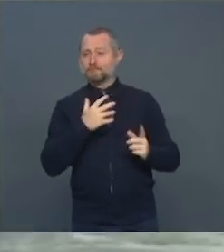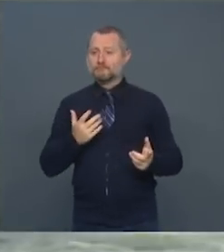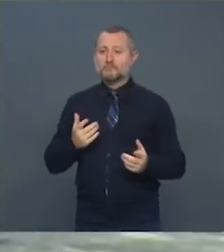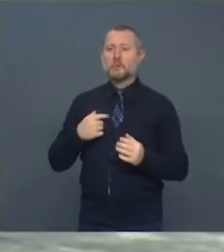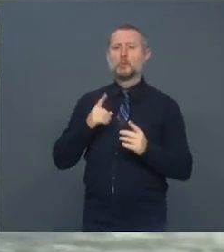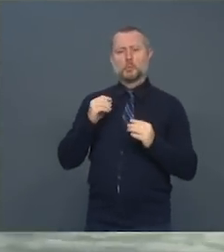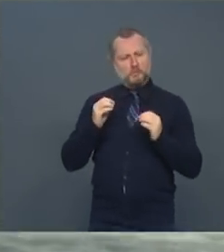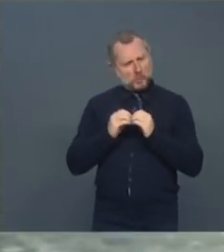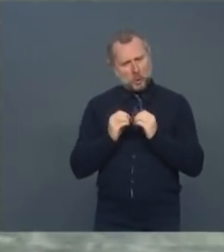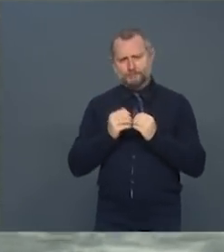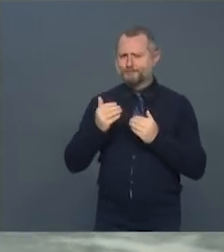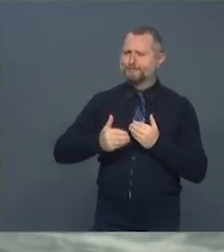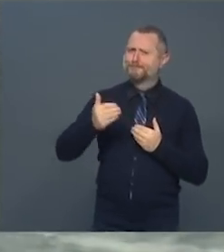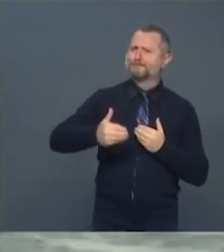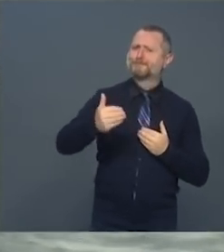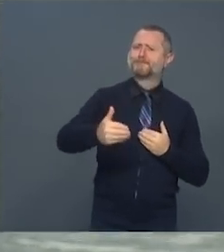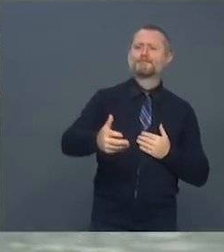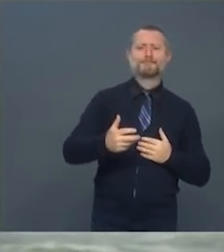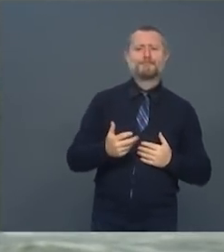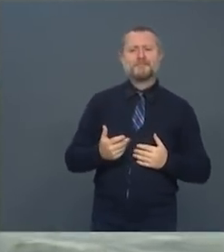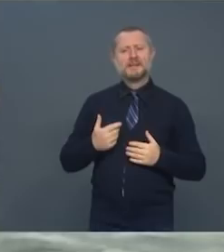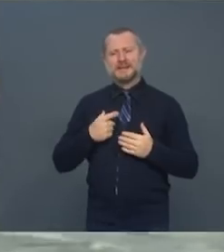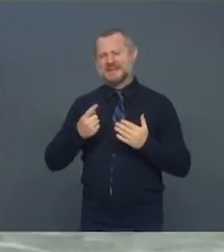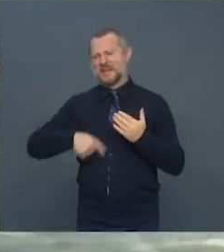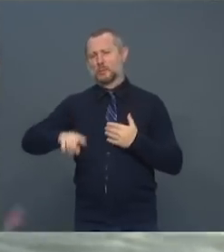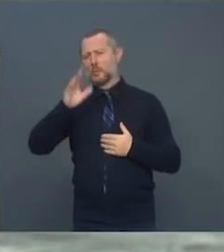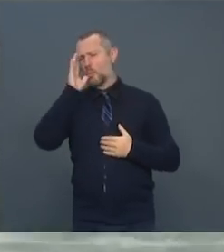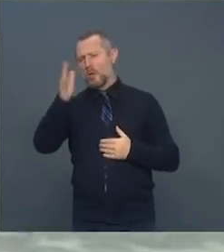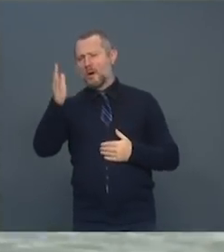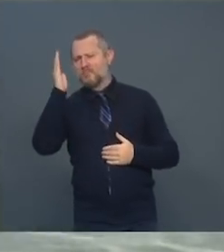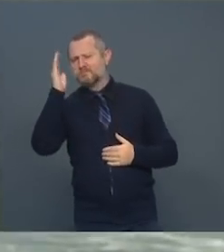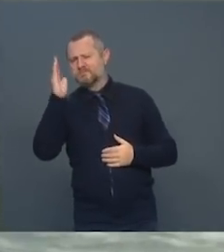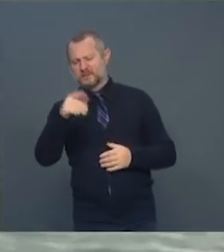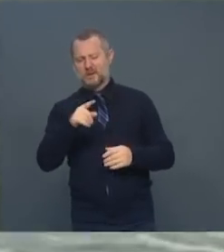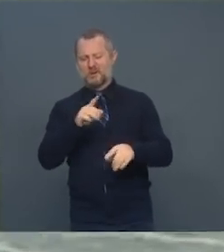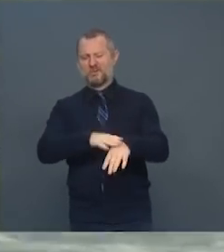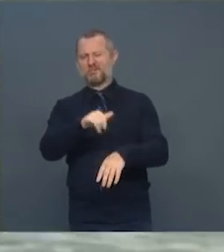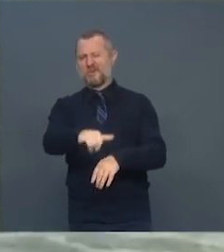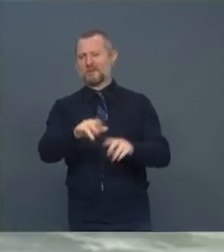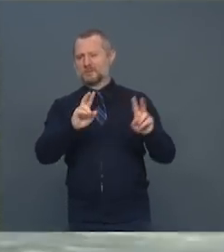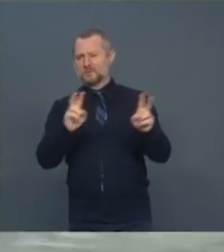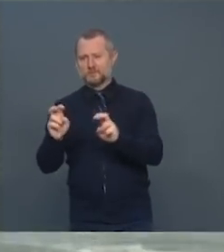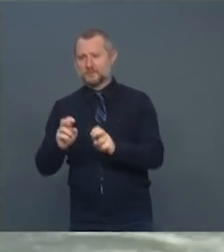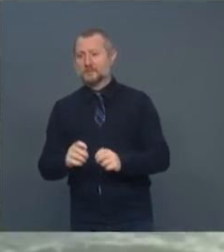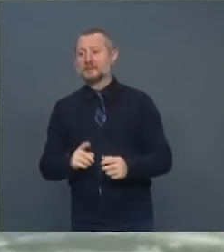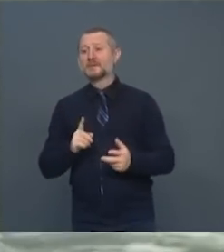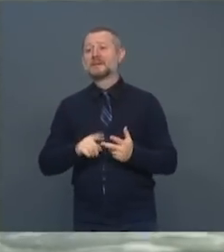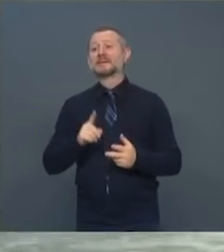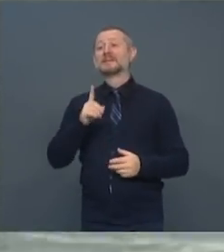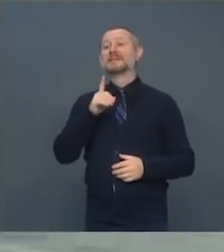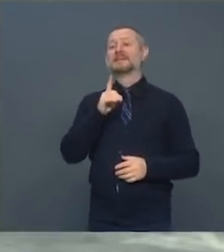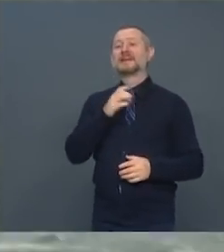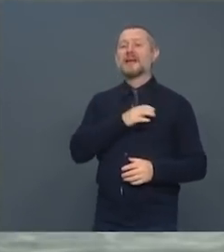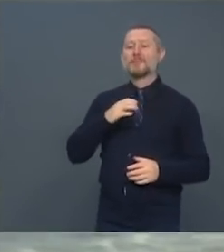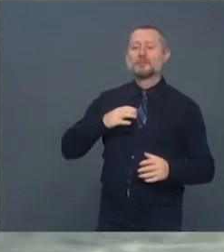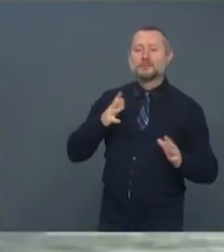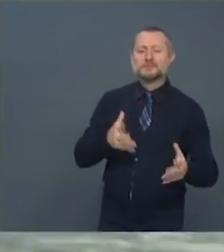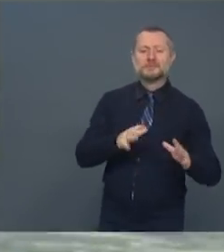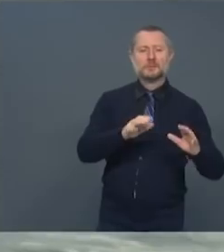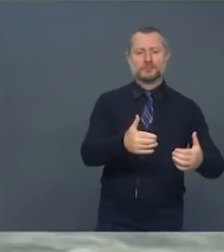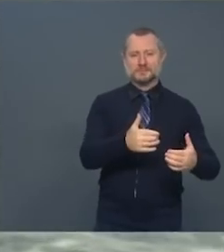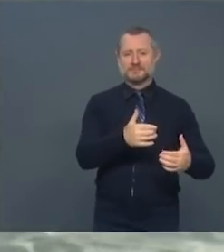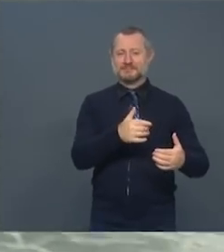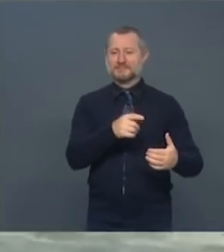that. And I'm going to speak to it next week, and the DEC commissioner and our team is working on it. We have to recover